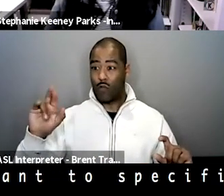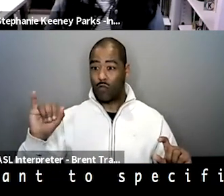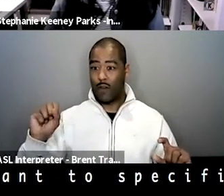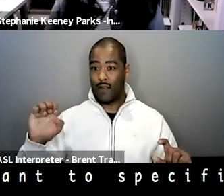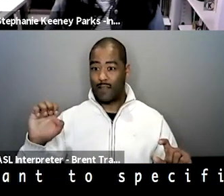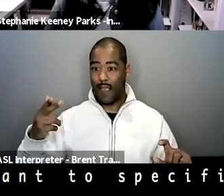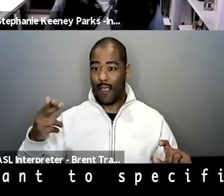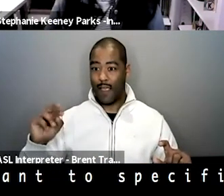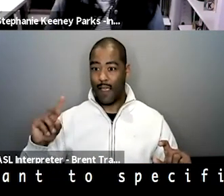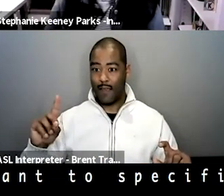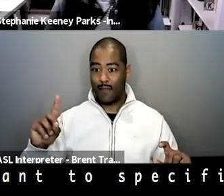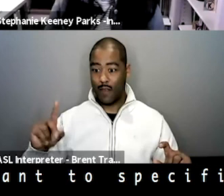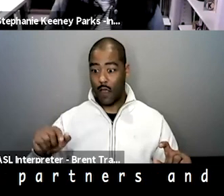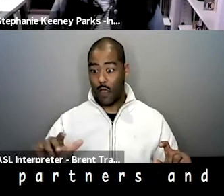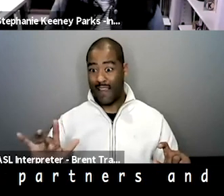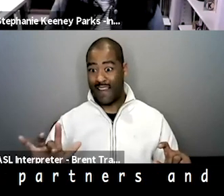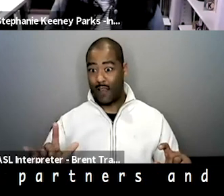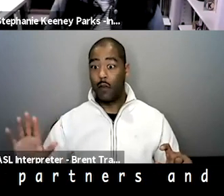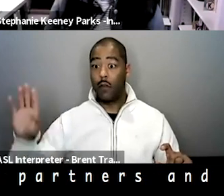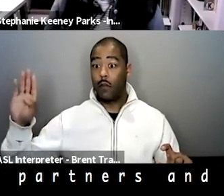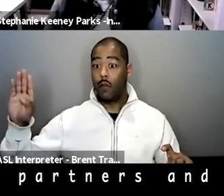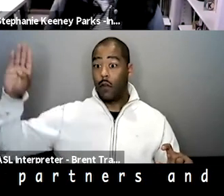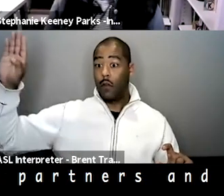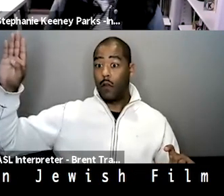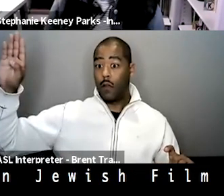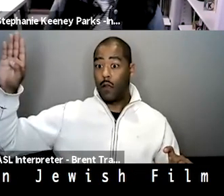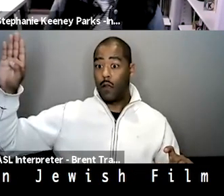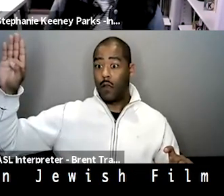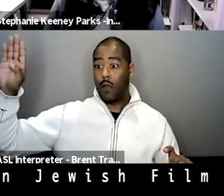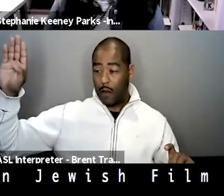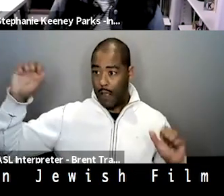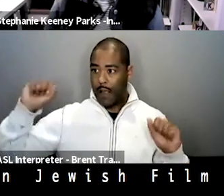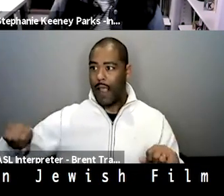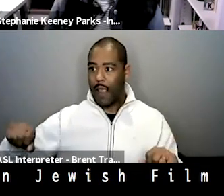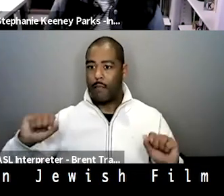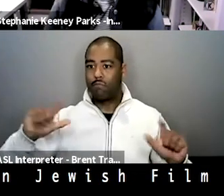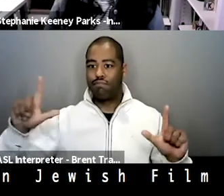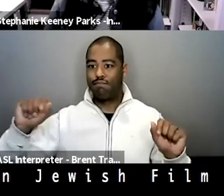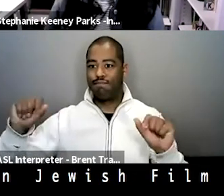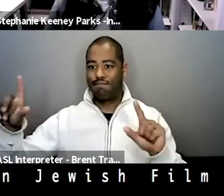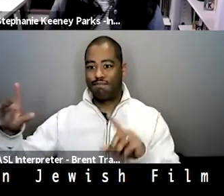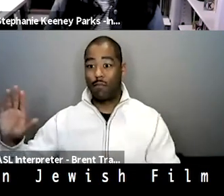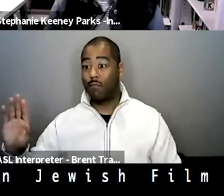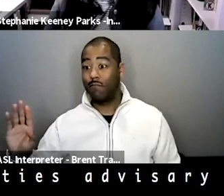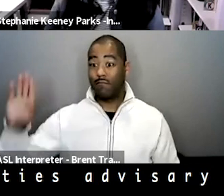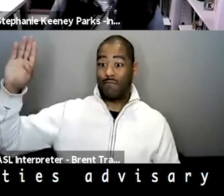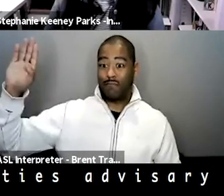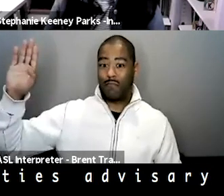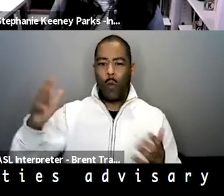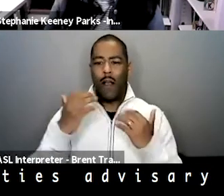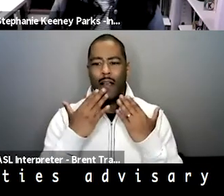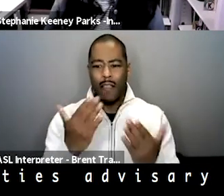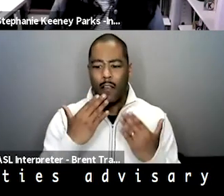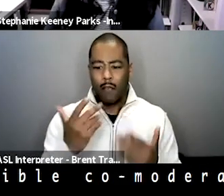camera. We want to thank you all. I want to specifically thank our partners and sponsors. And I want to thank the Boston Jewish Film